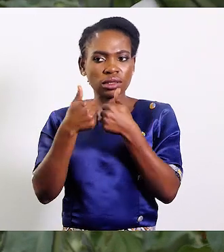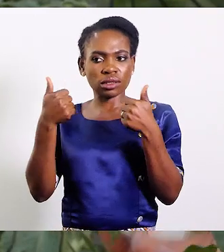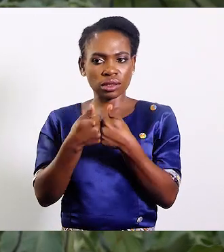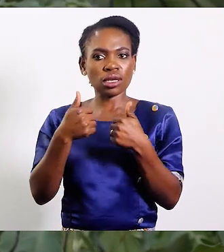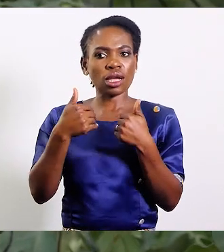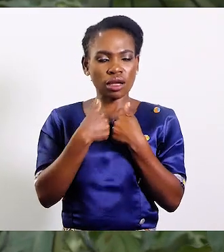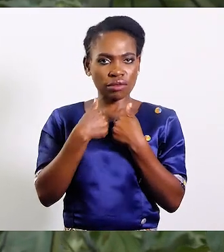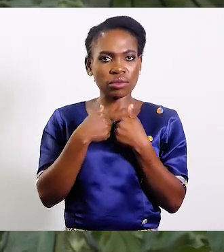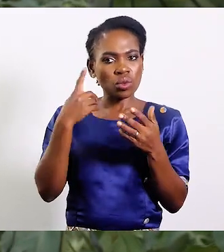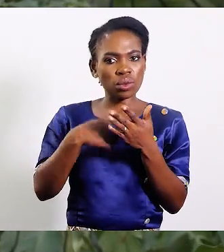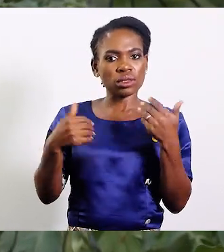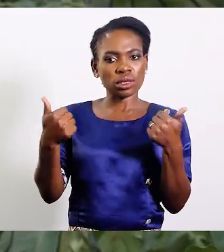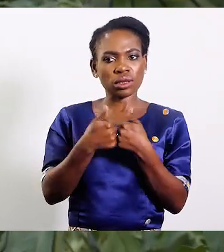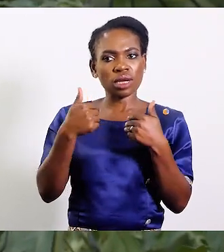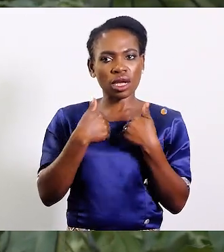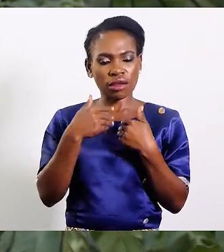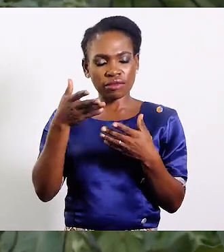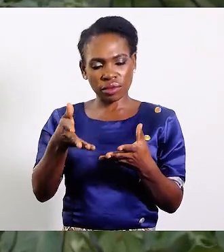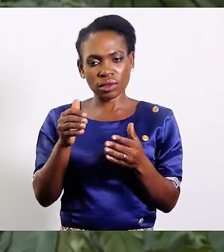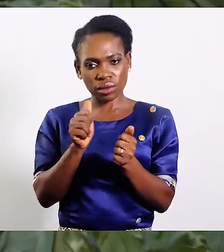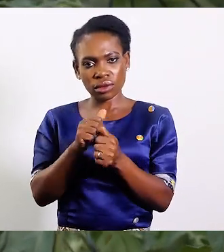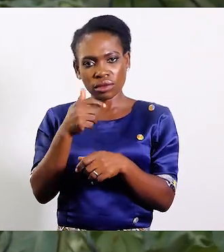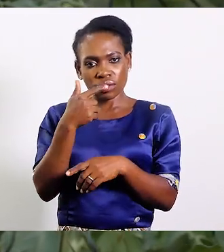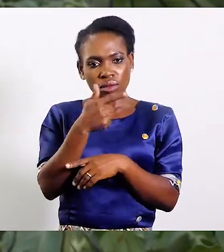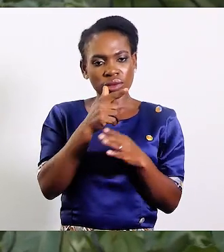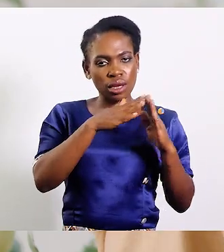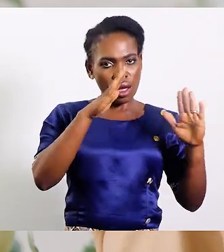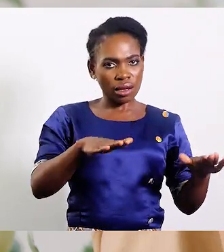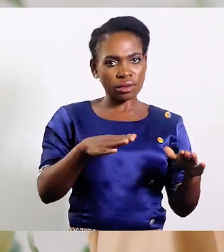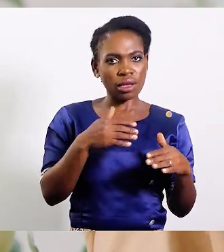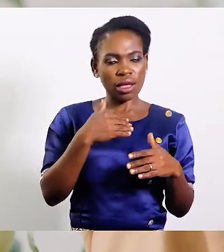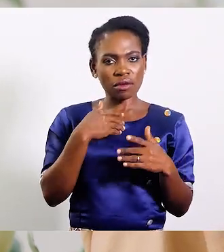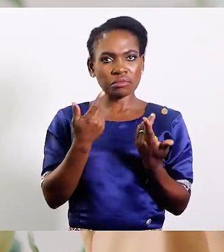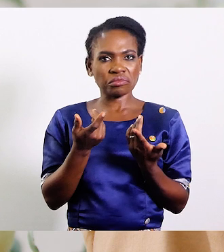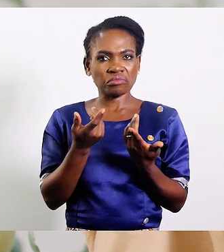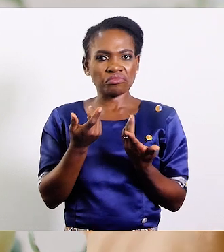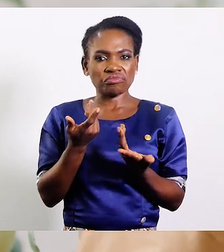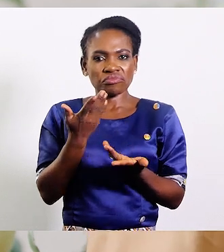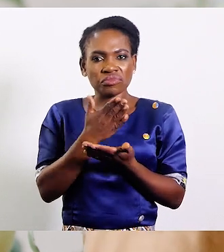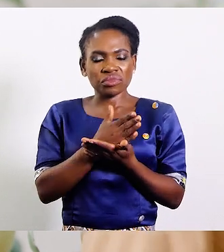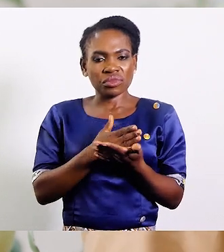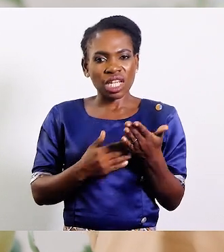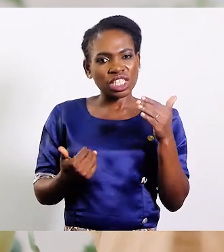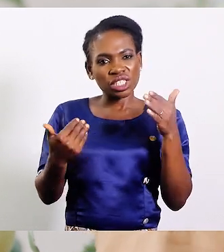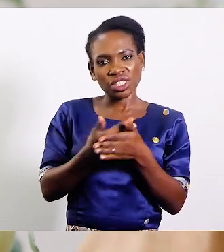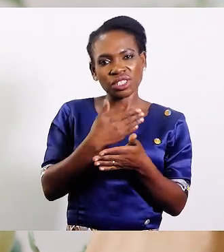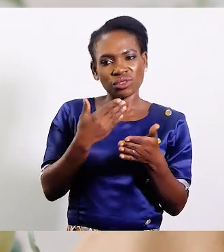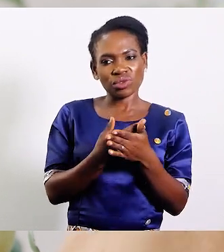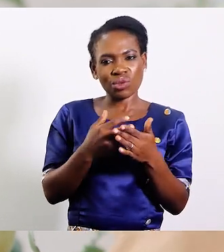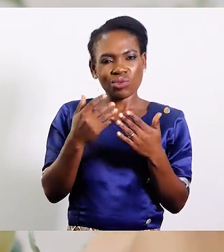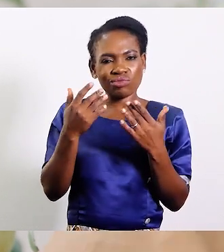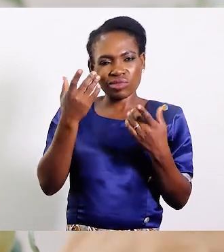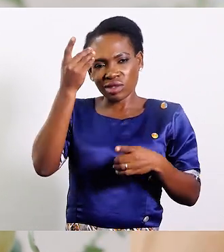but I'm sure you have some challenges. What challenges do you have with greenhouse production of plants? Well, it has to do with certain disease and pests. We